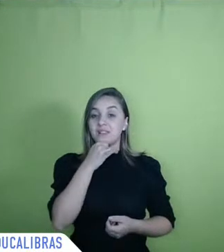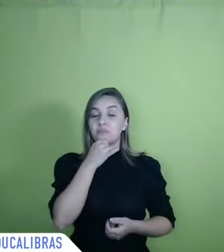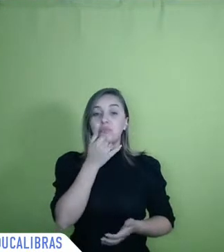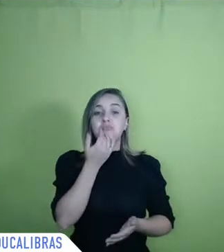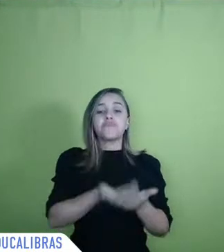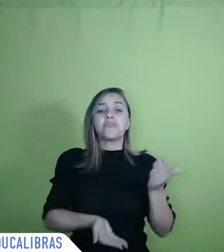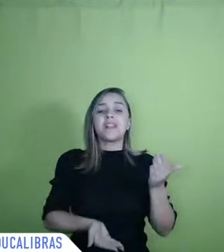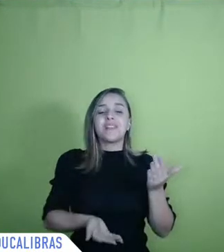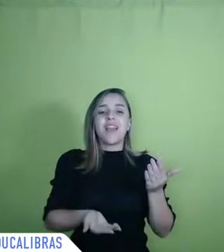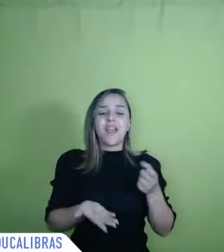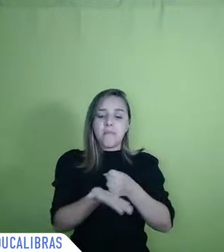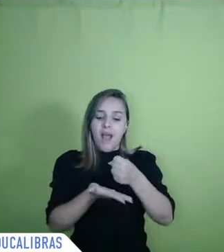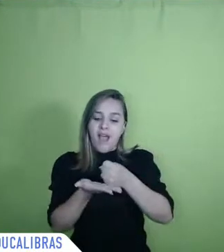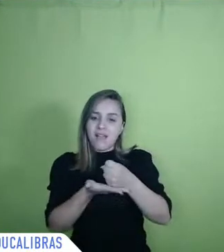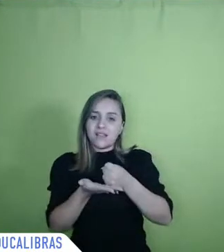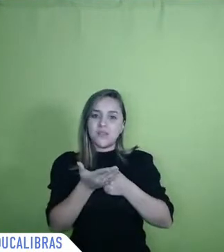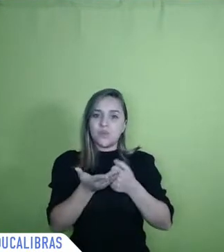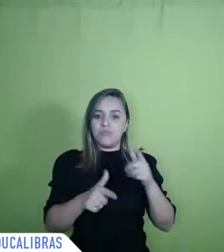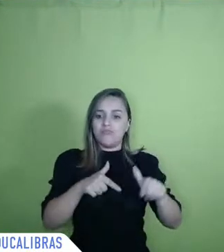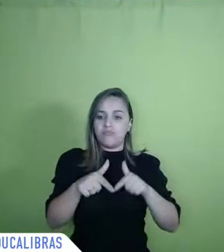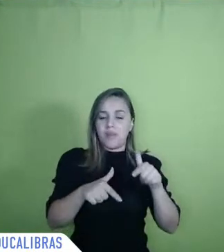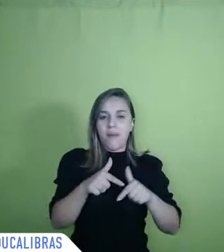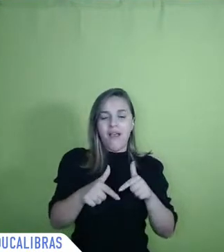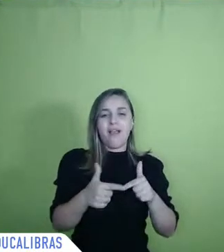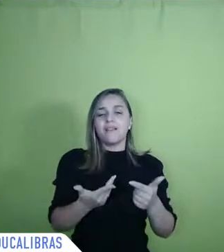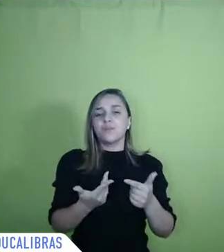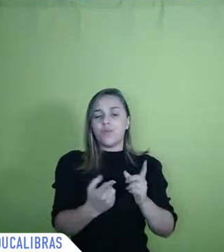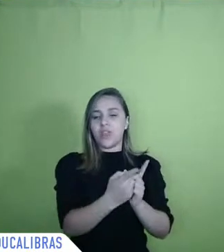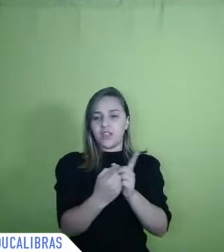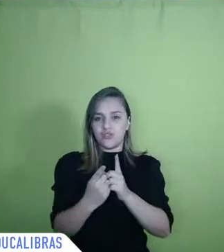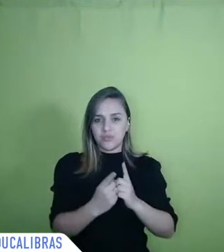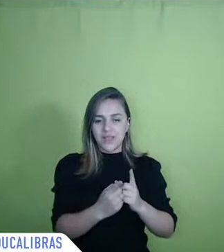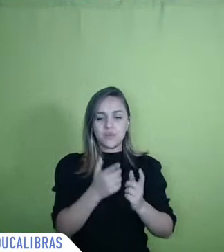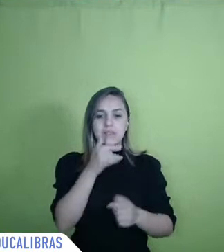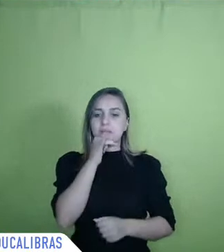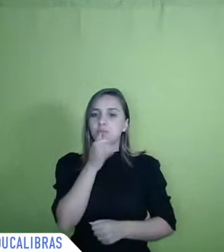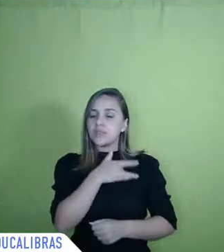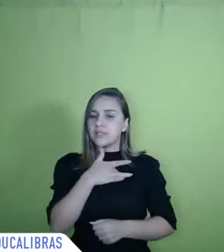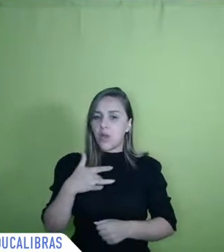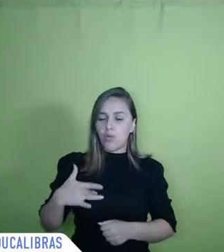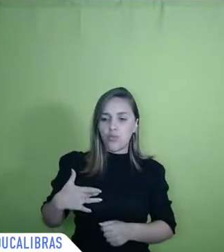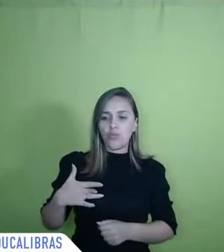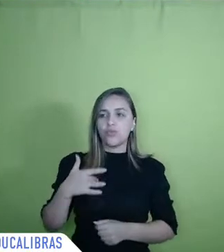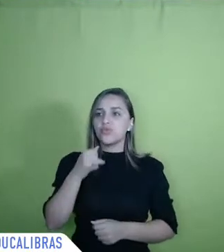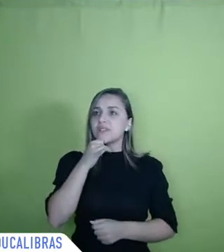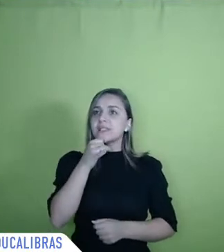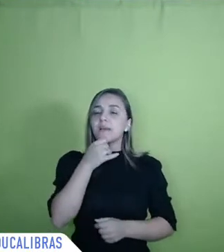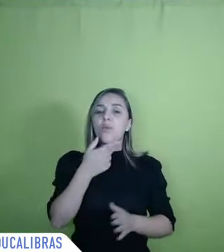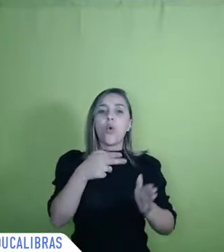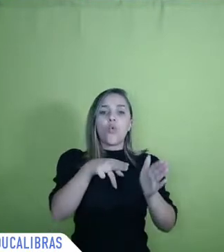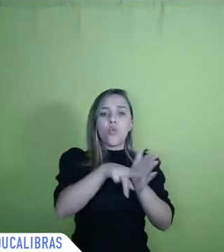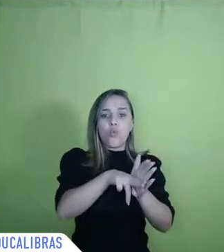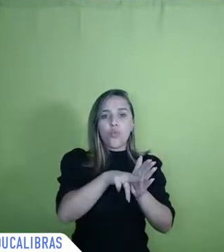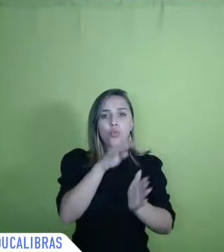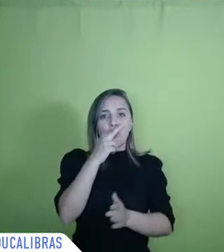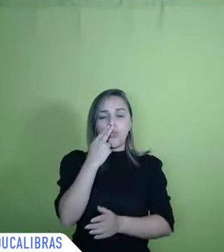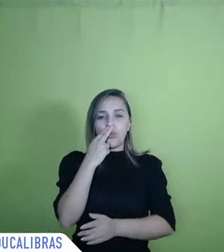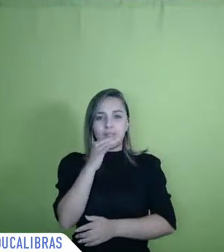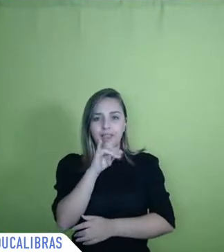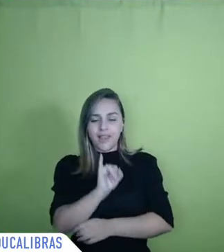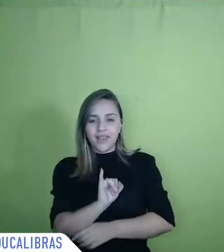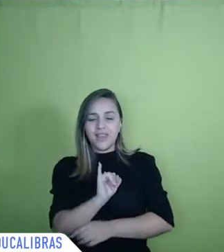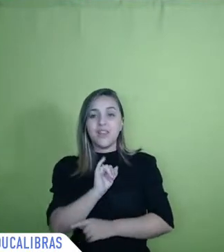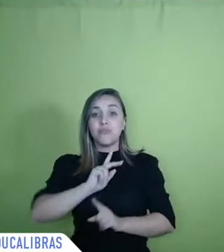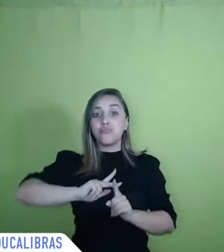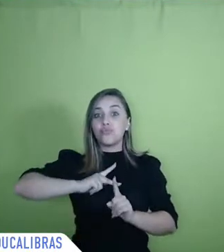urgently implement basic services in terms of health. I cannot stop multiplying